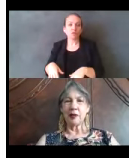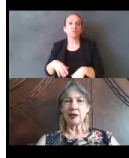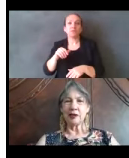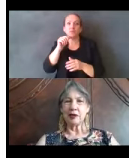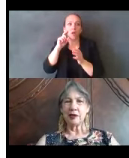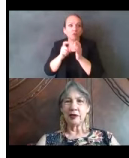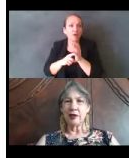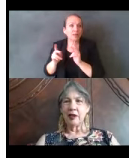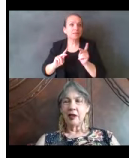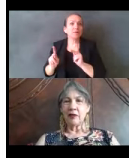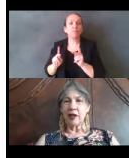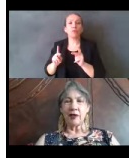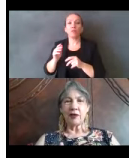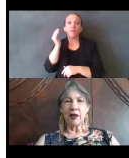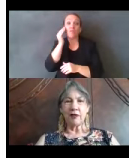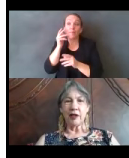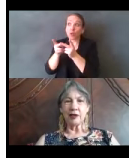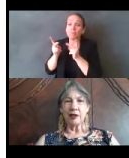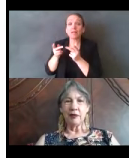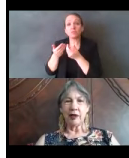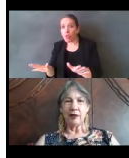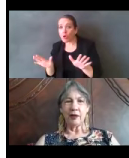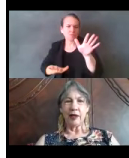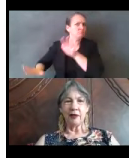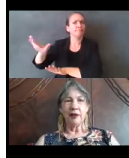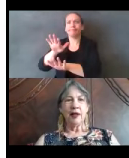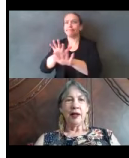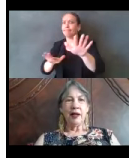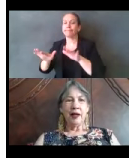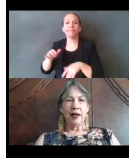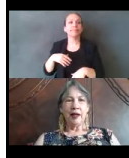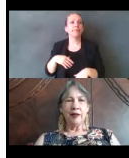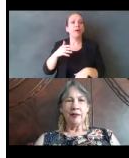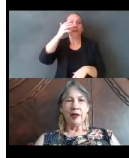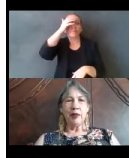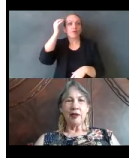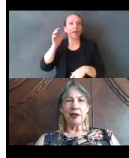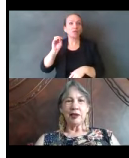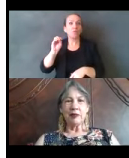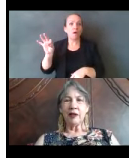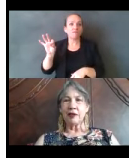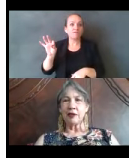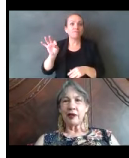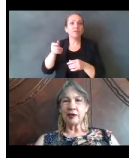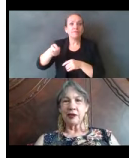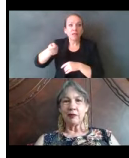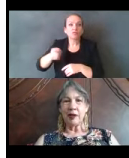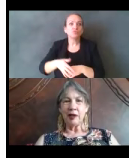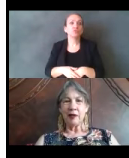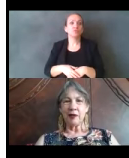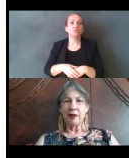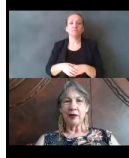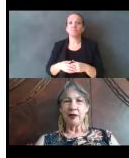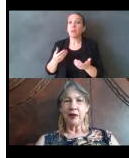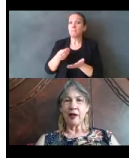familiar places, forgetting to turn off the faucet. I do that though. Impaired judgment, giving strangers